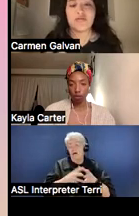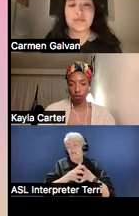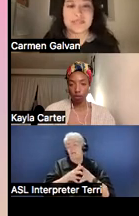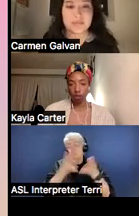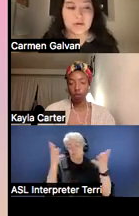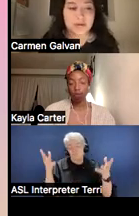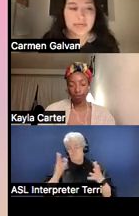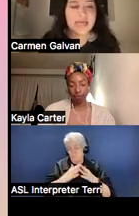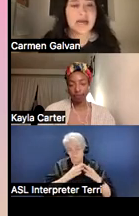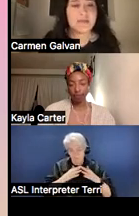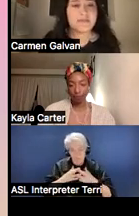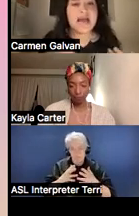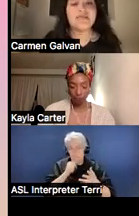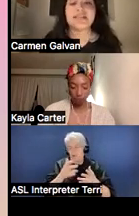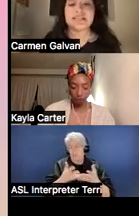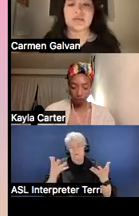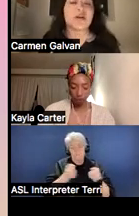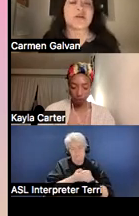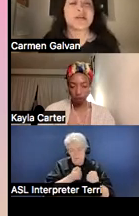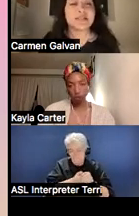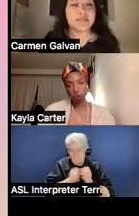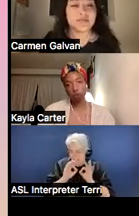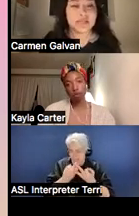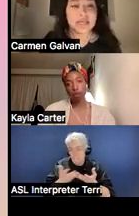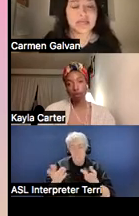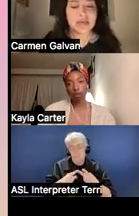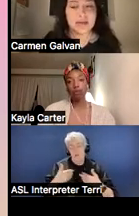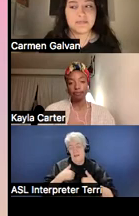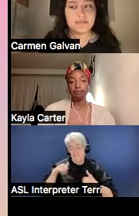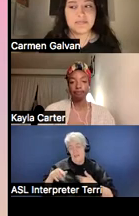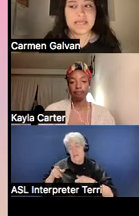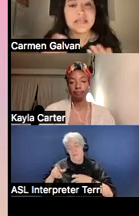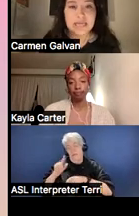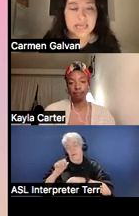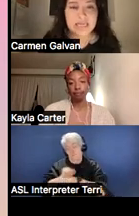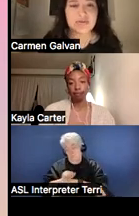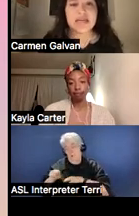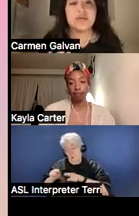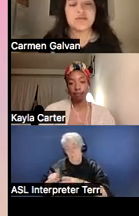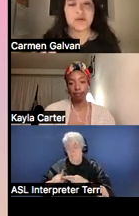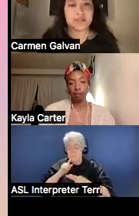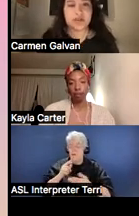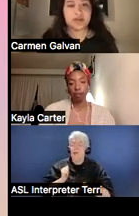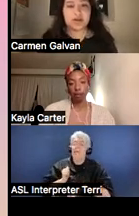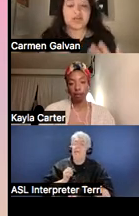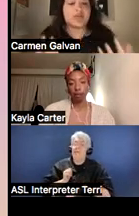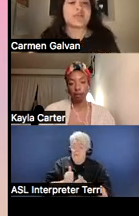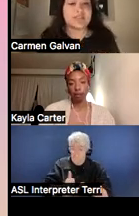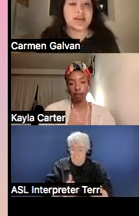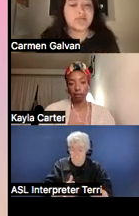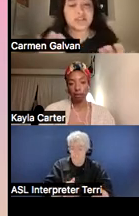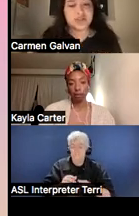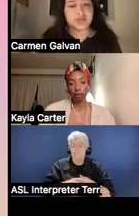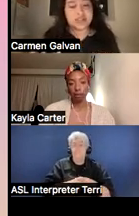support or family support, having this in the workplace can be really healing and can really help you focus on the